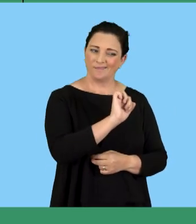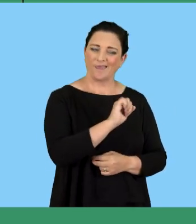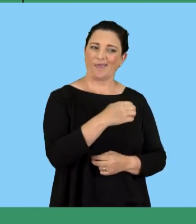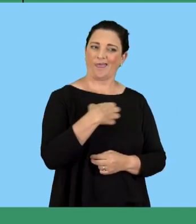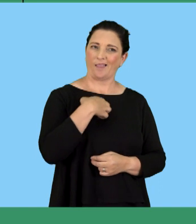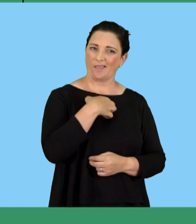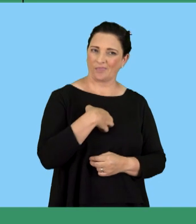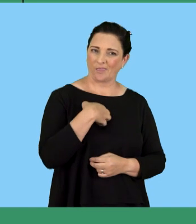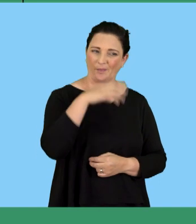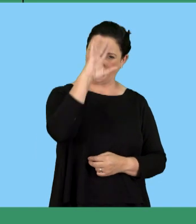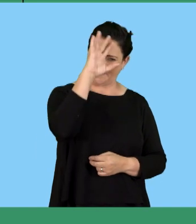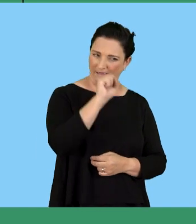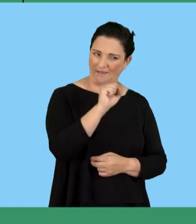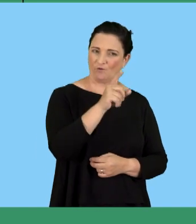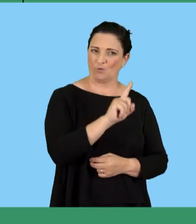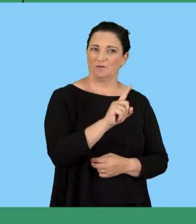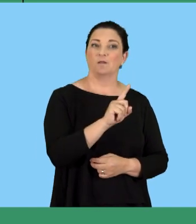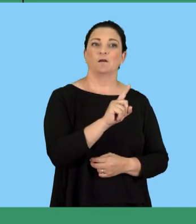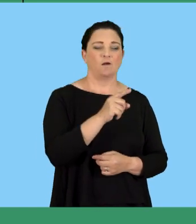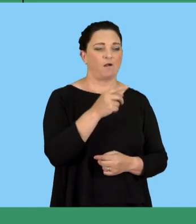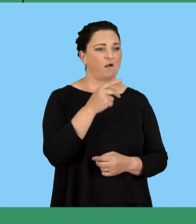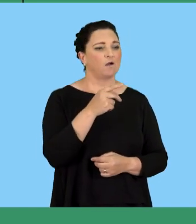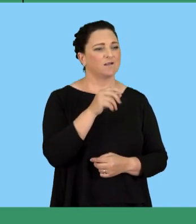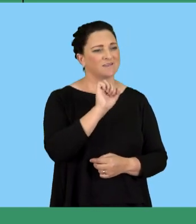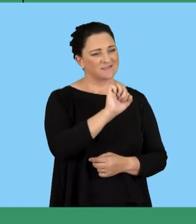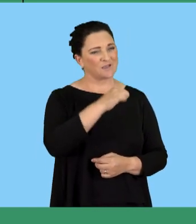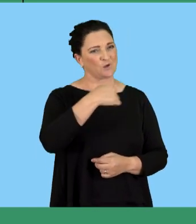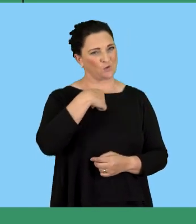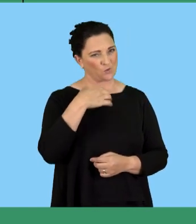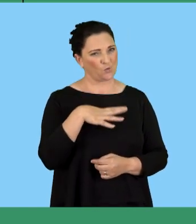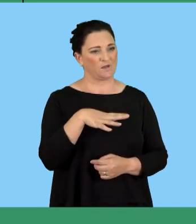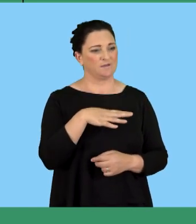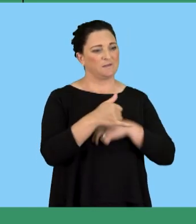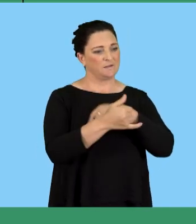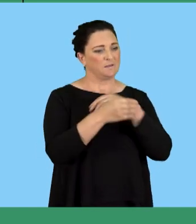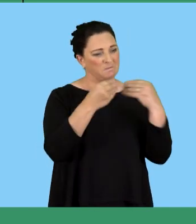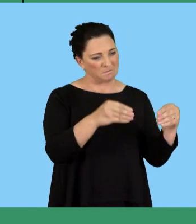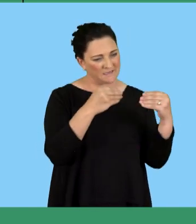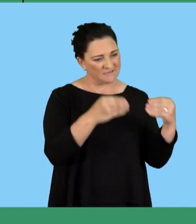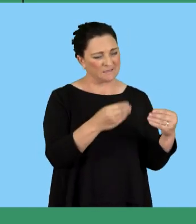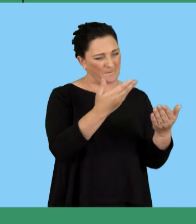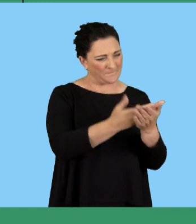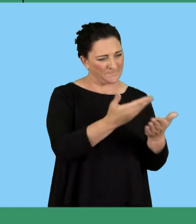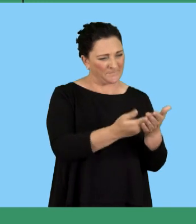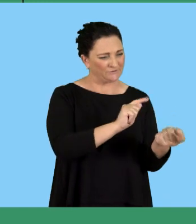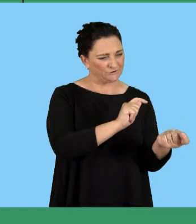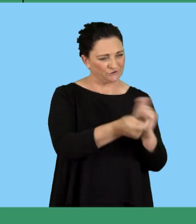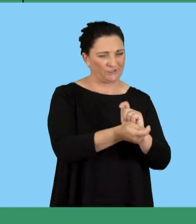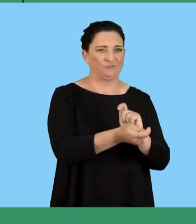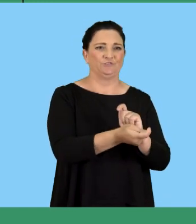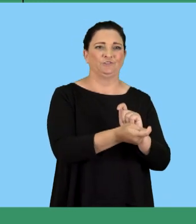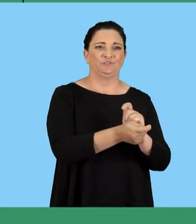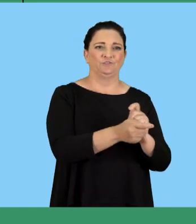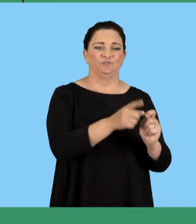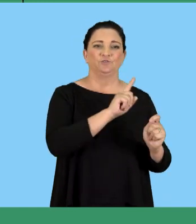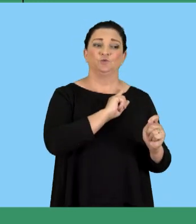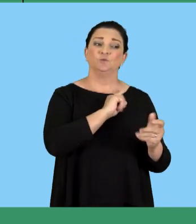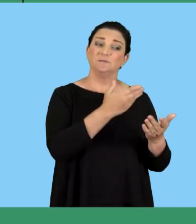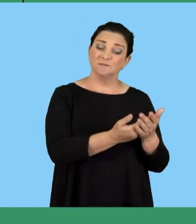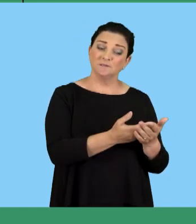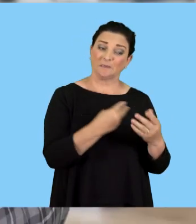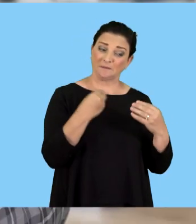social investment. Now, what are the differences here? Corporate social responsibility. It talks